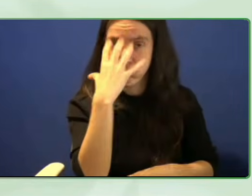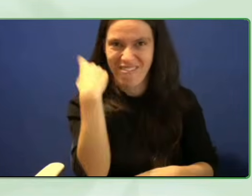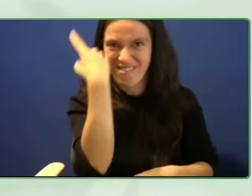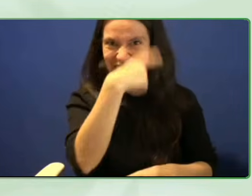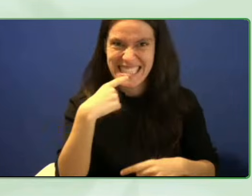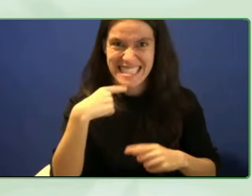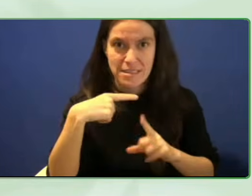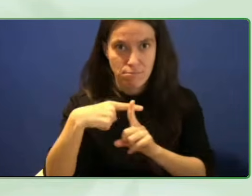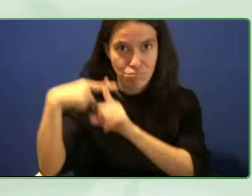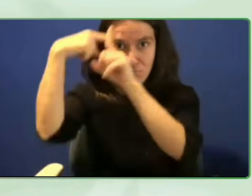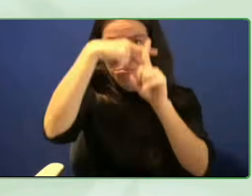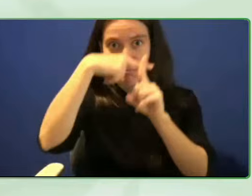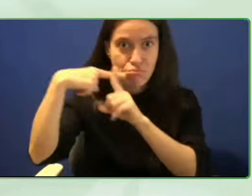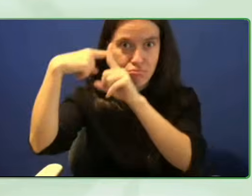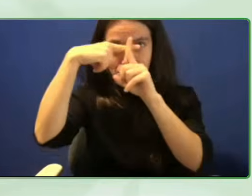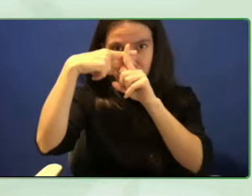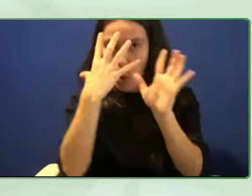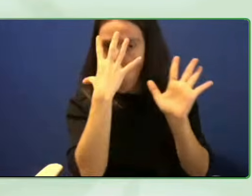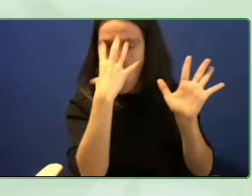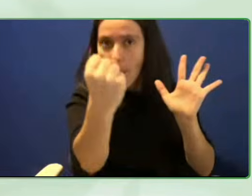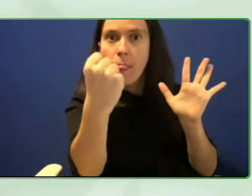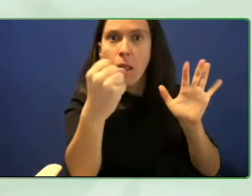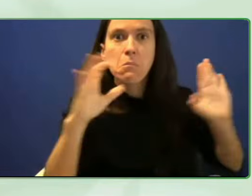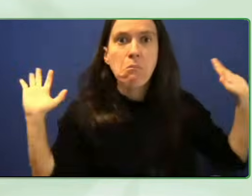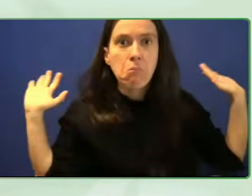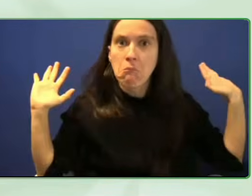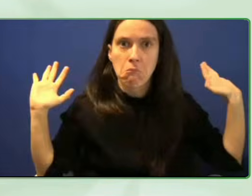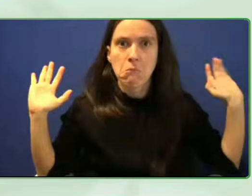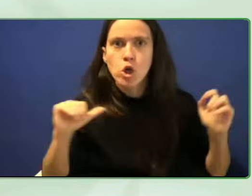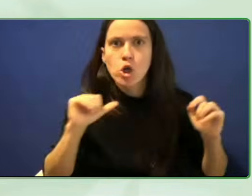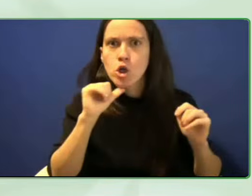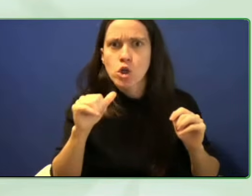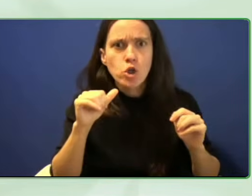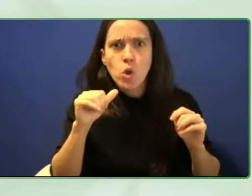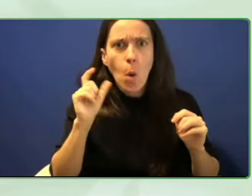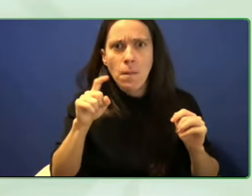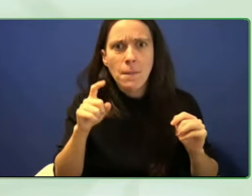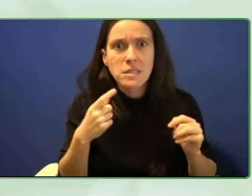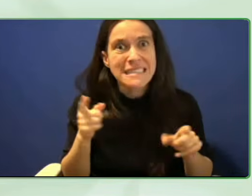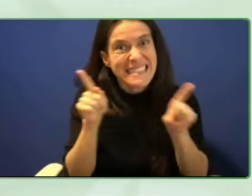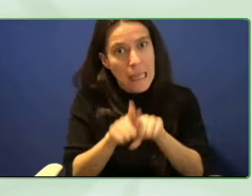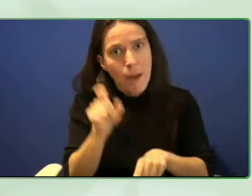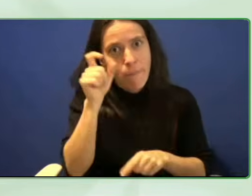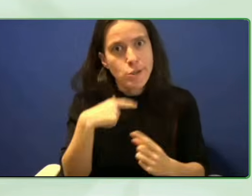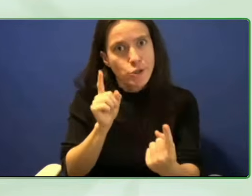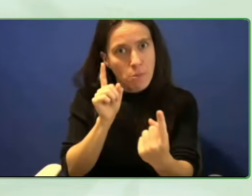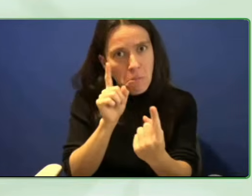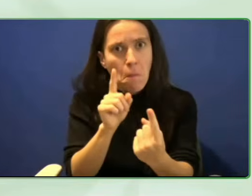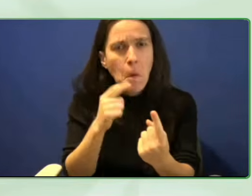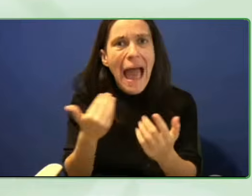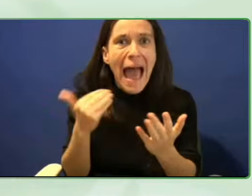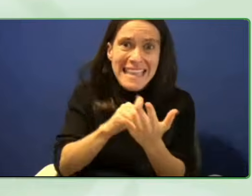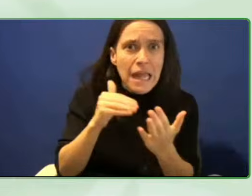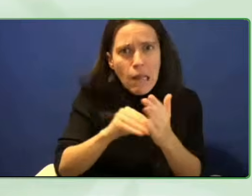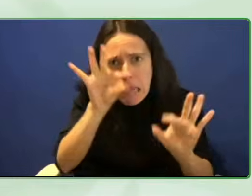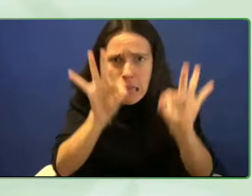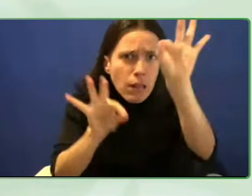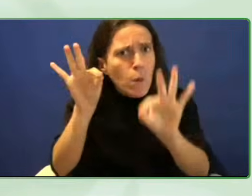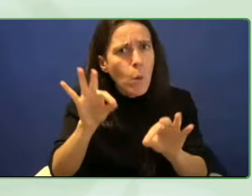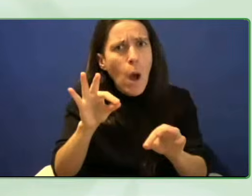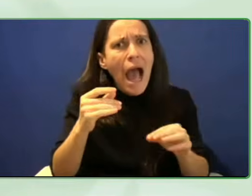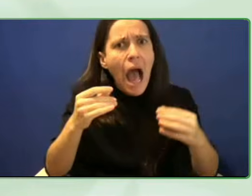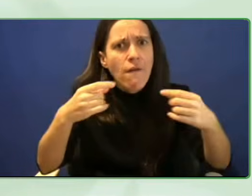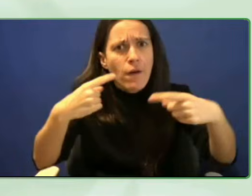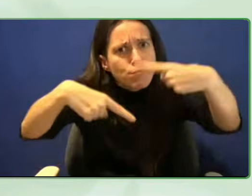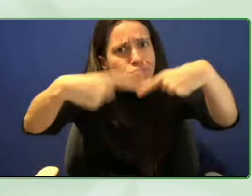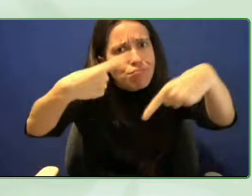and it's all just tweakable and personalizable. So it doesn't need that level of recalibration. There are some settings that you can kind of